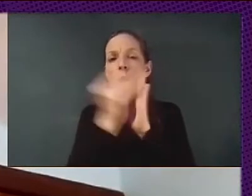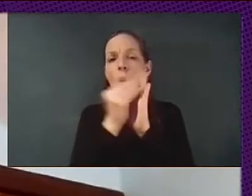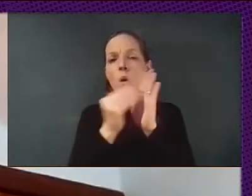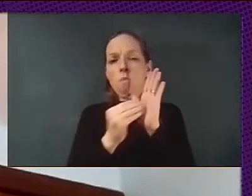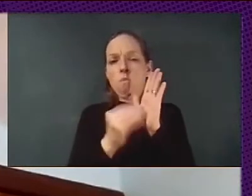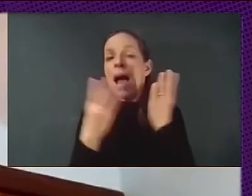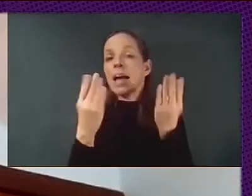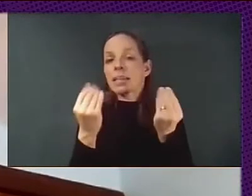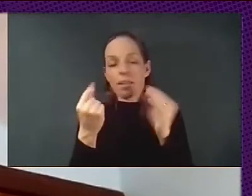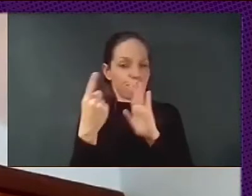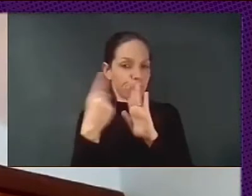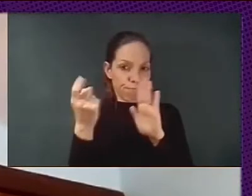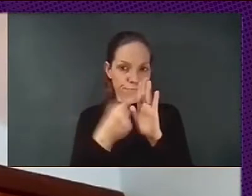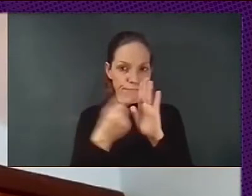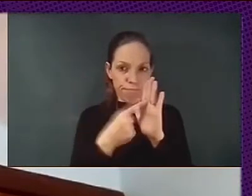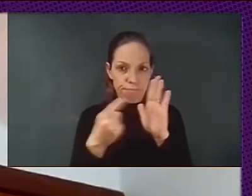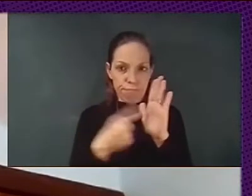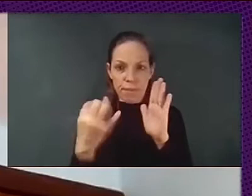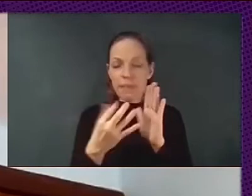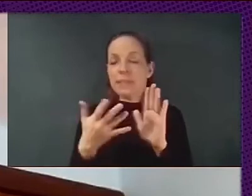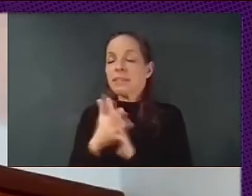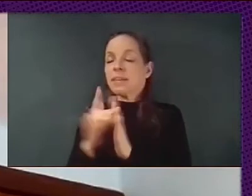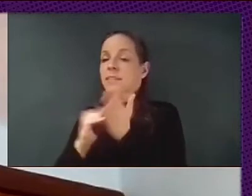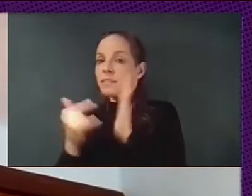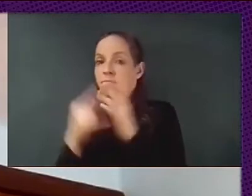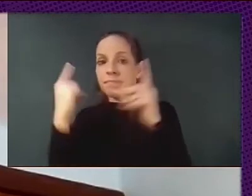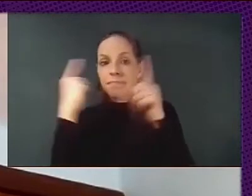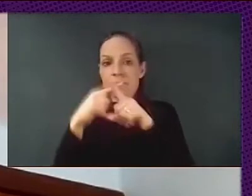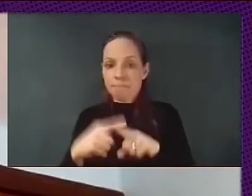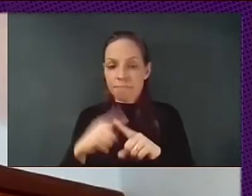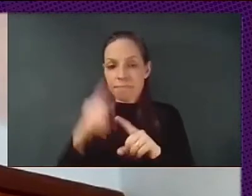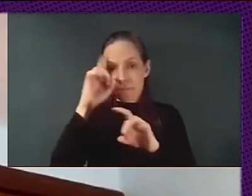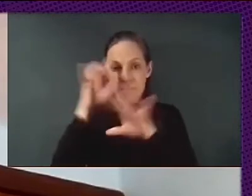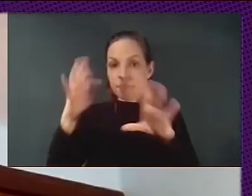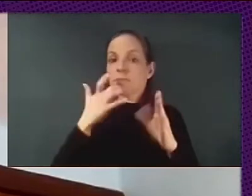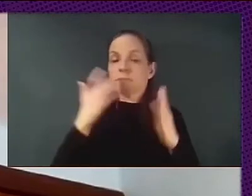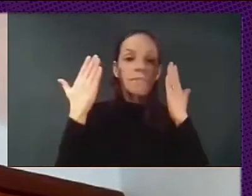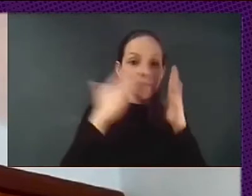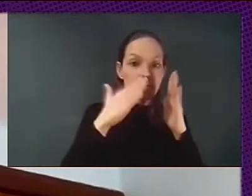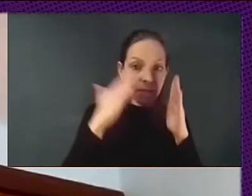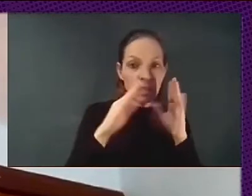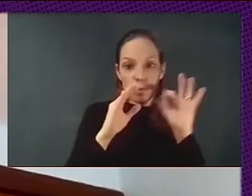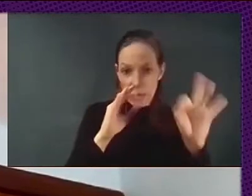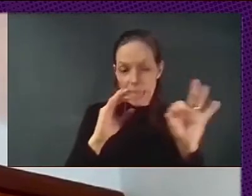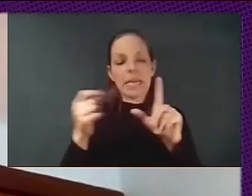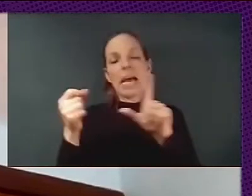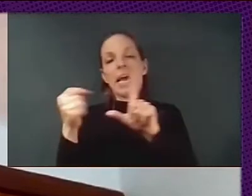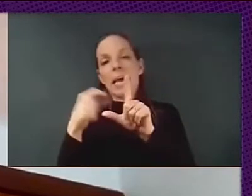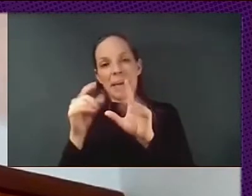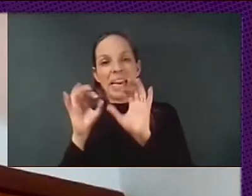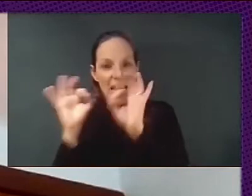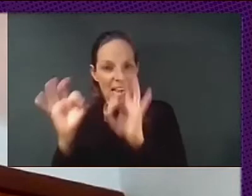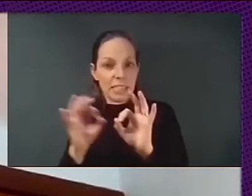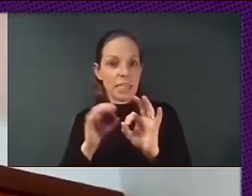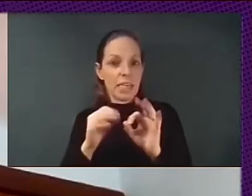there's a difference between something like Facebook and something like email and something like shopping, where data is still collected, and so on,